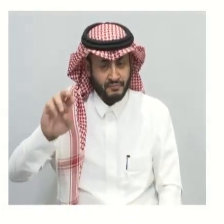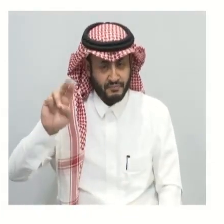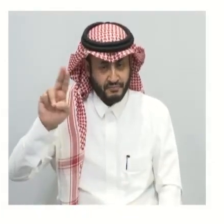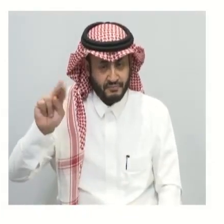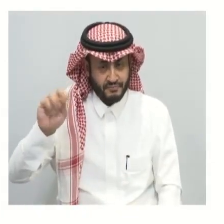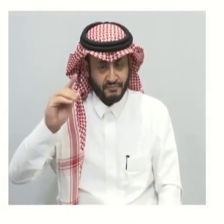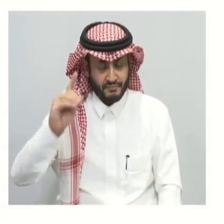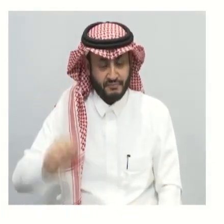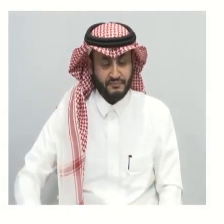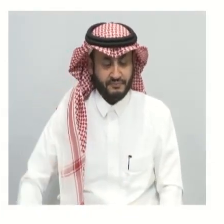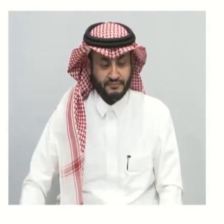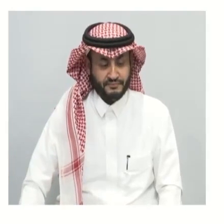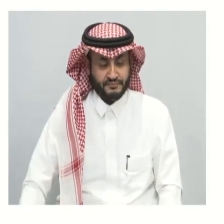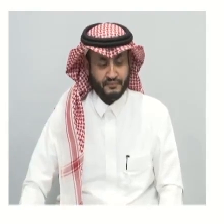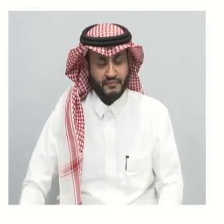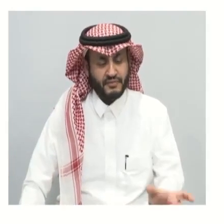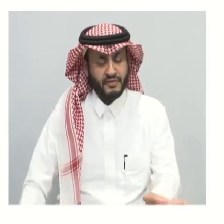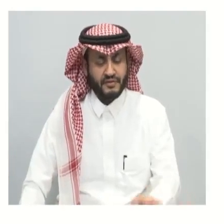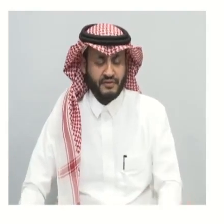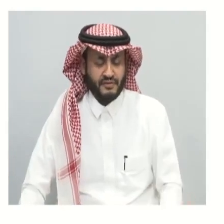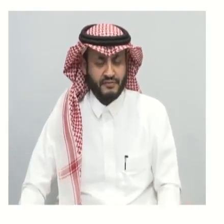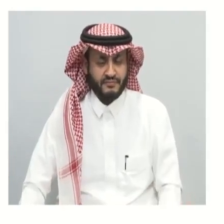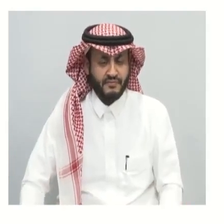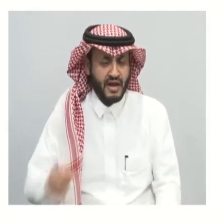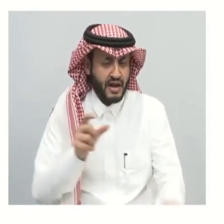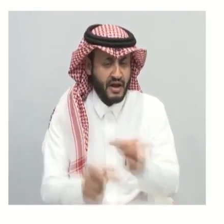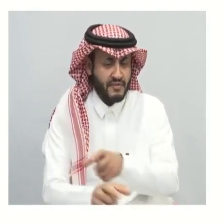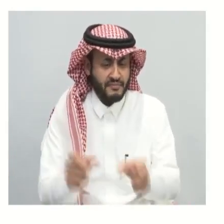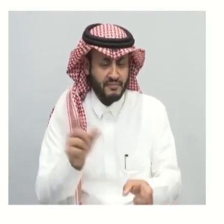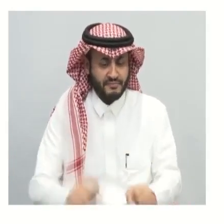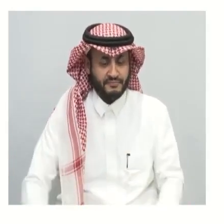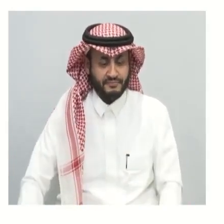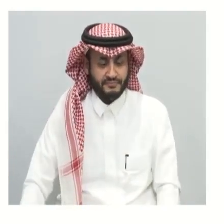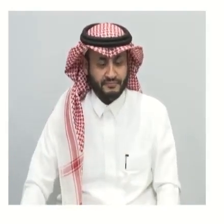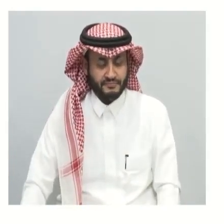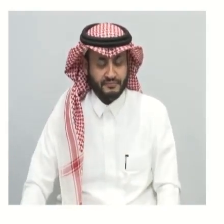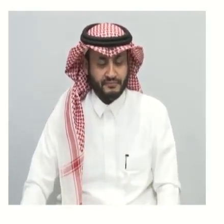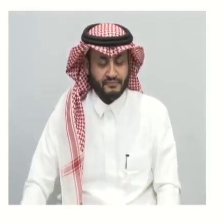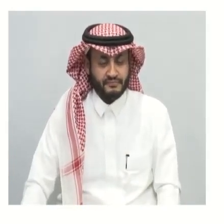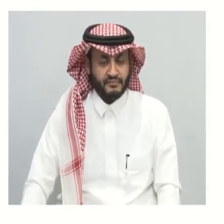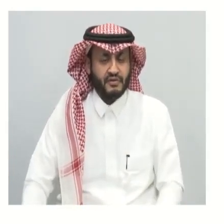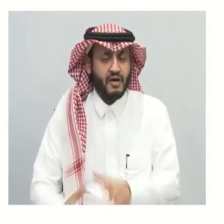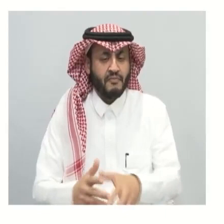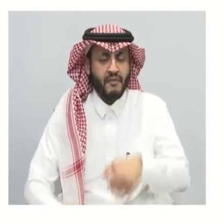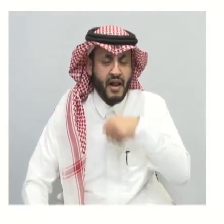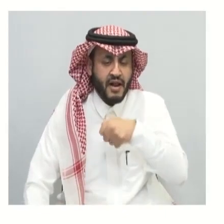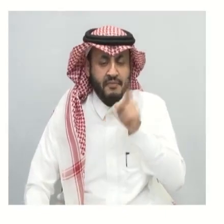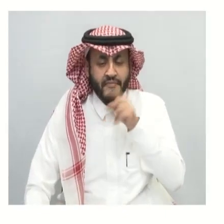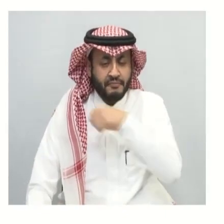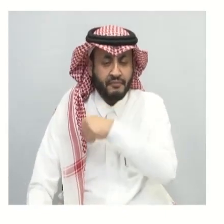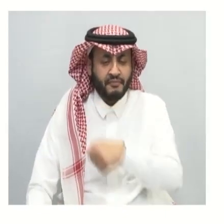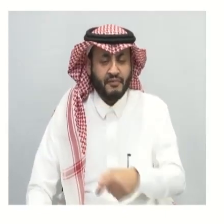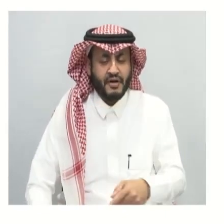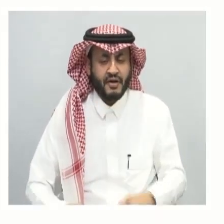Live, grandparents enjoy, and in the country. So, our grandparents enjoy living in the